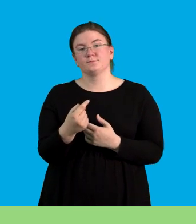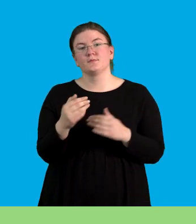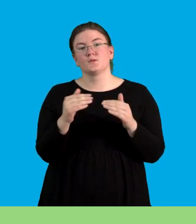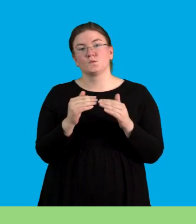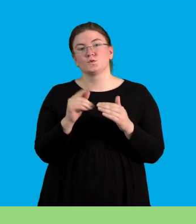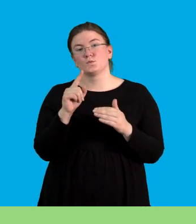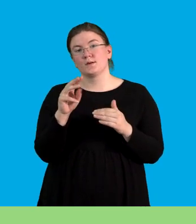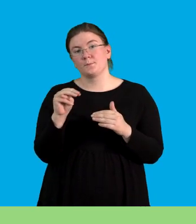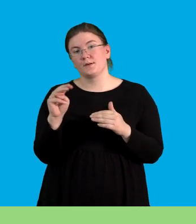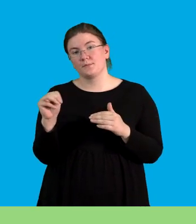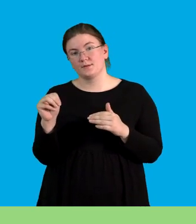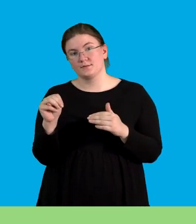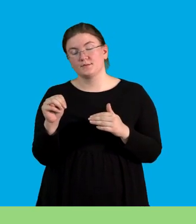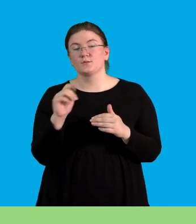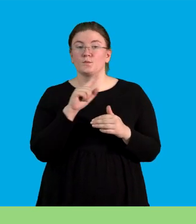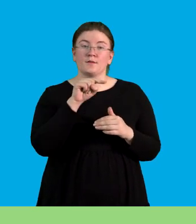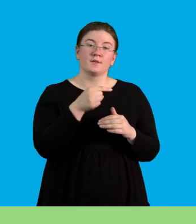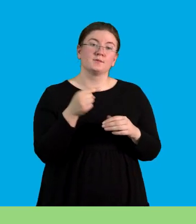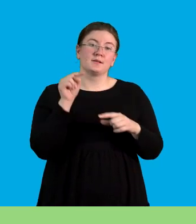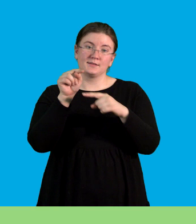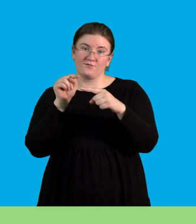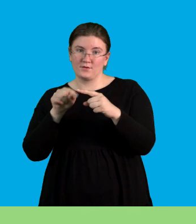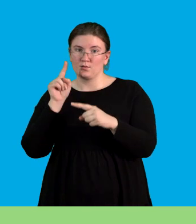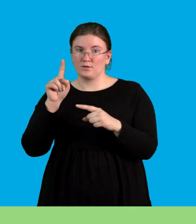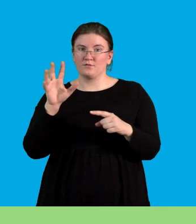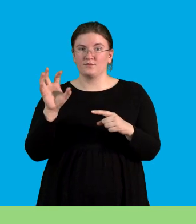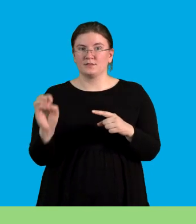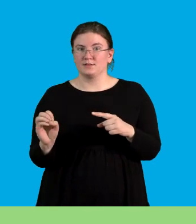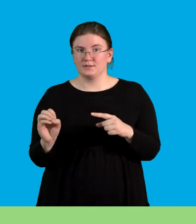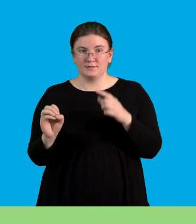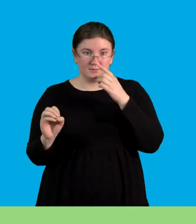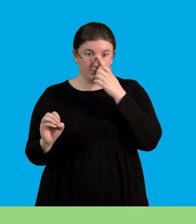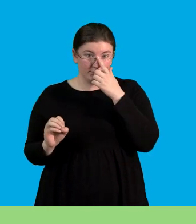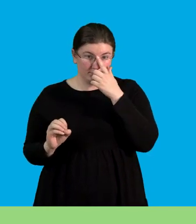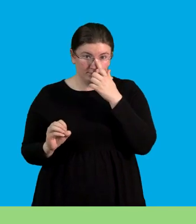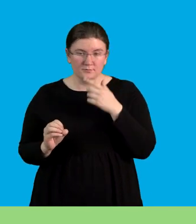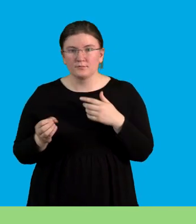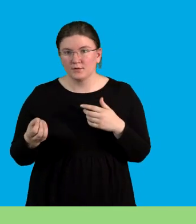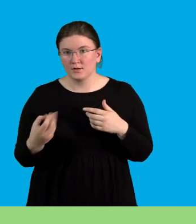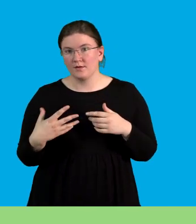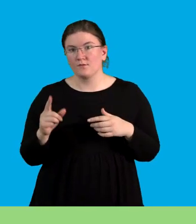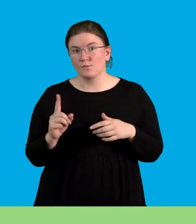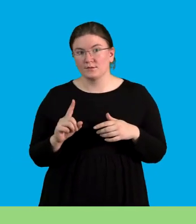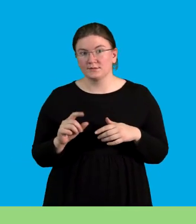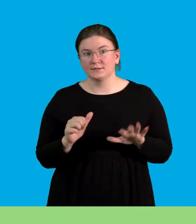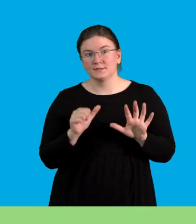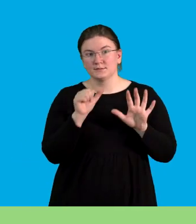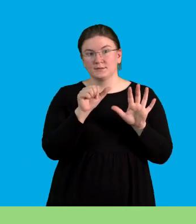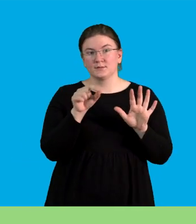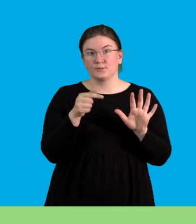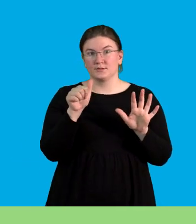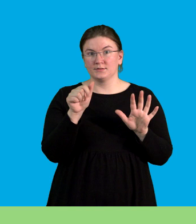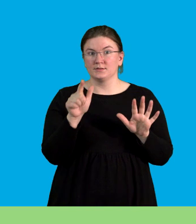to 1 millimeter, divide by 150 micrometers, will give us